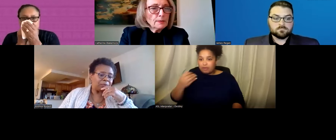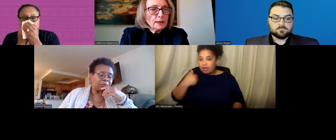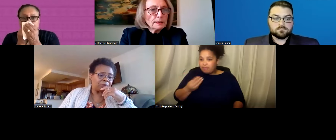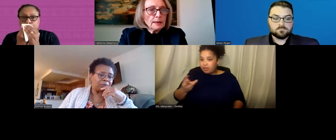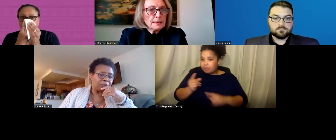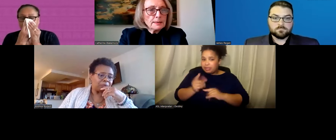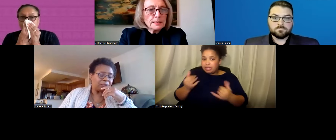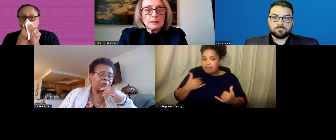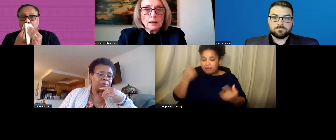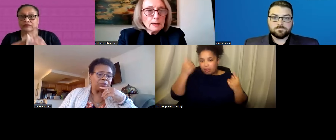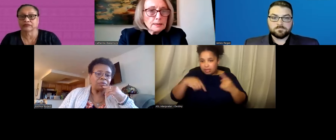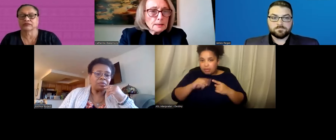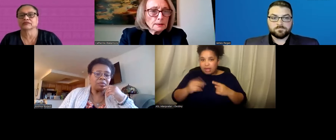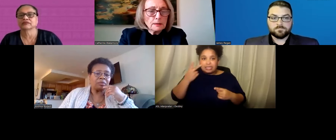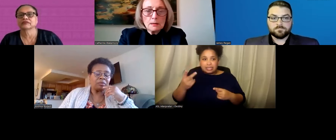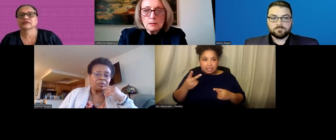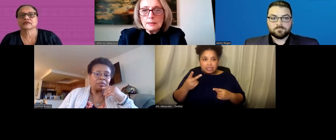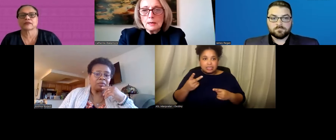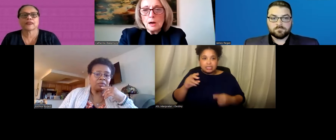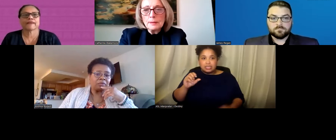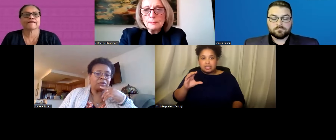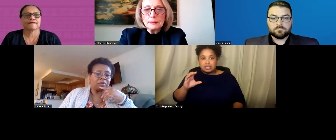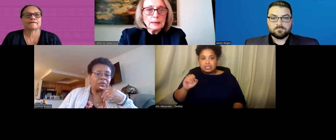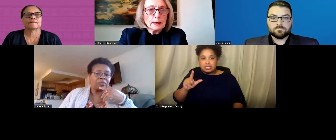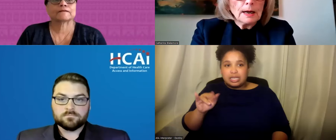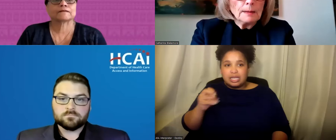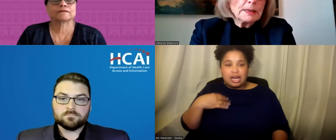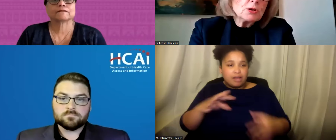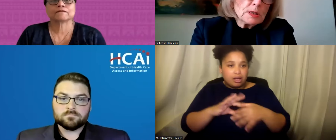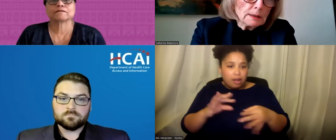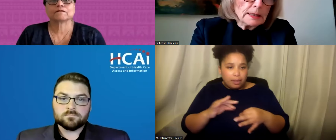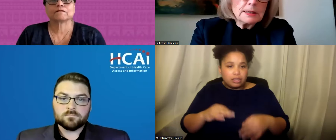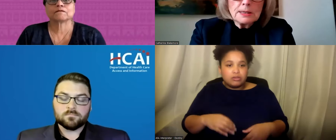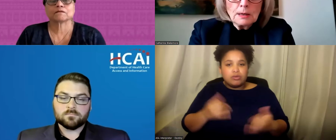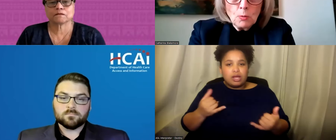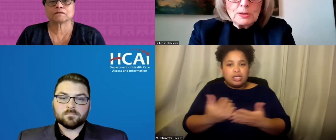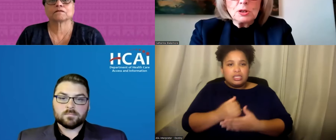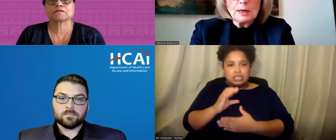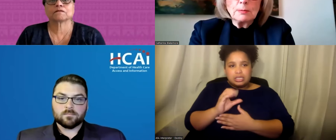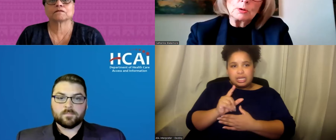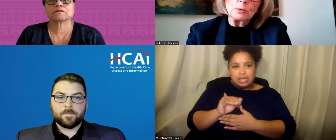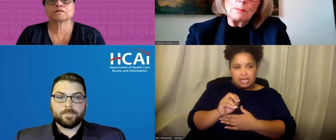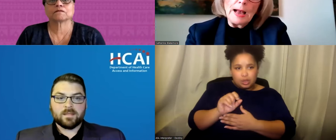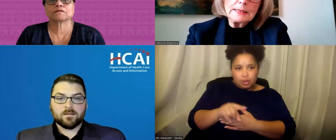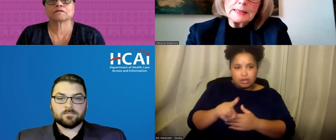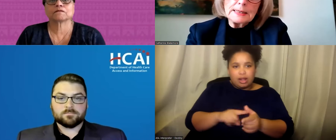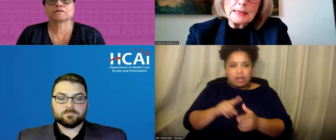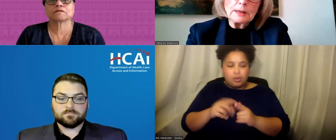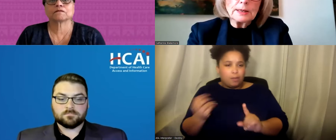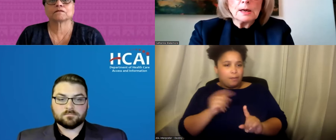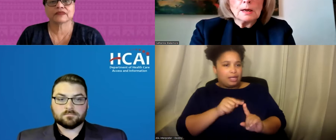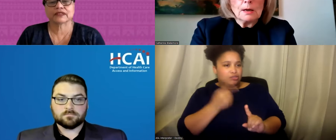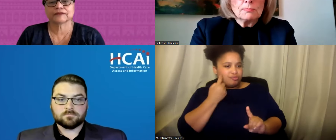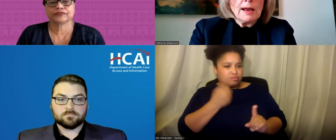about that. And I see Celine also has a comment, but let's do Celine's question and then we'll loop back to